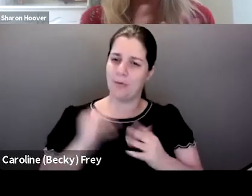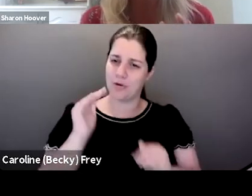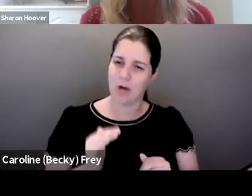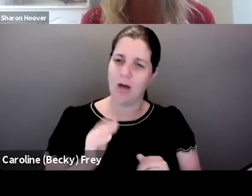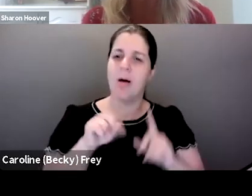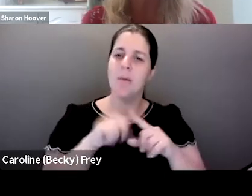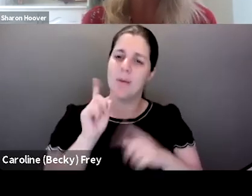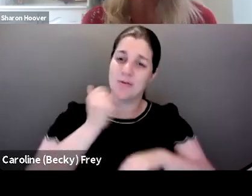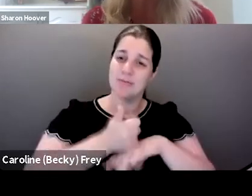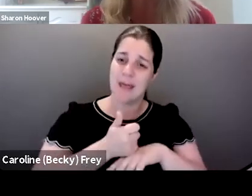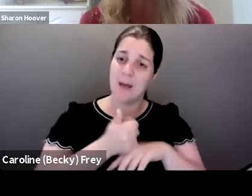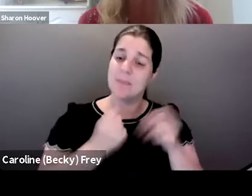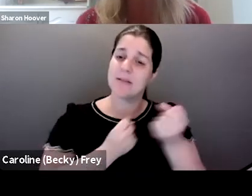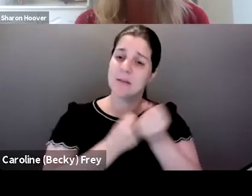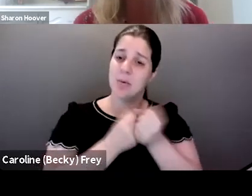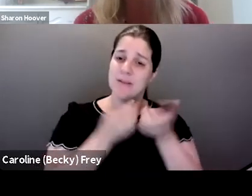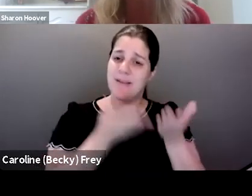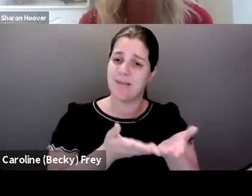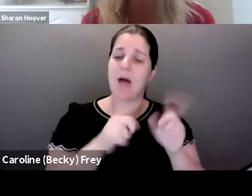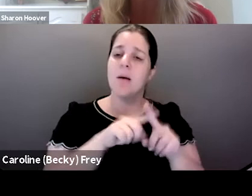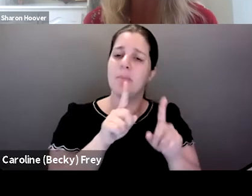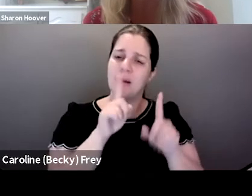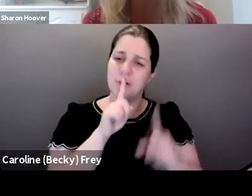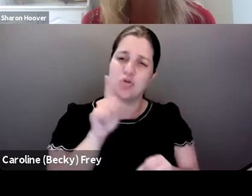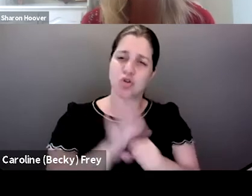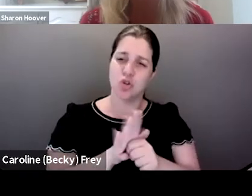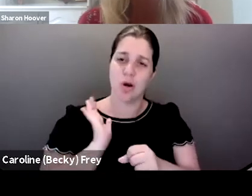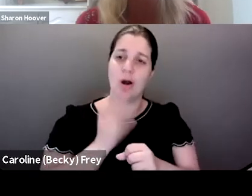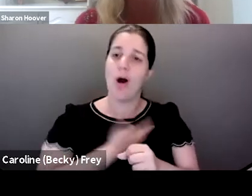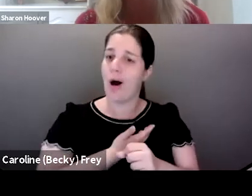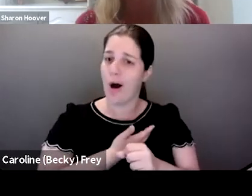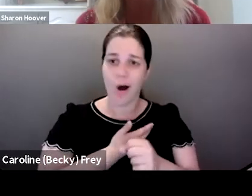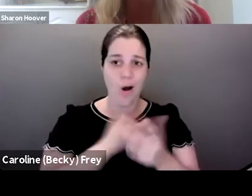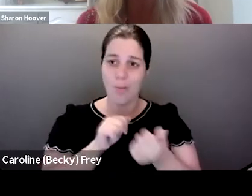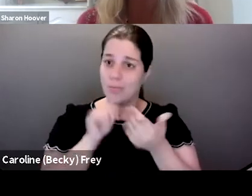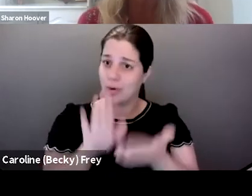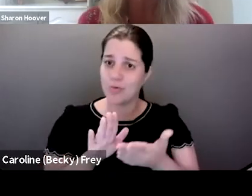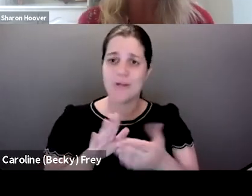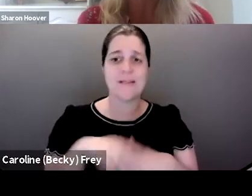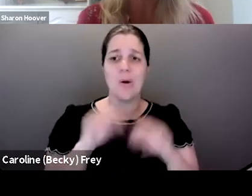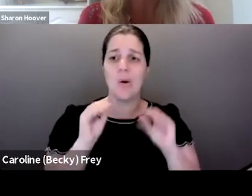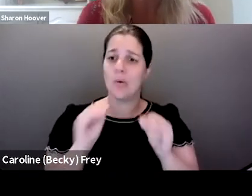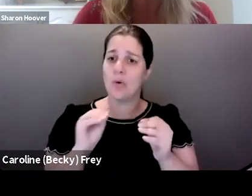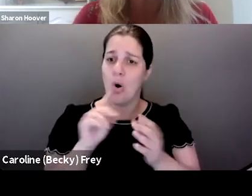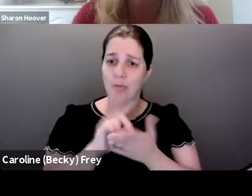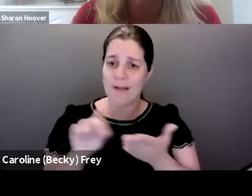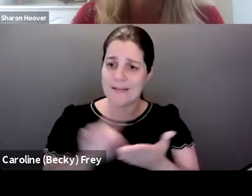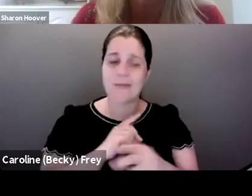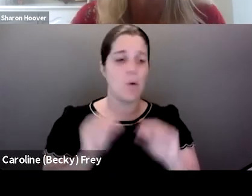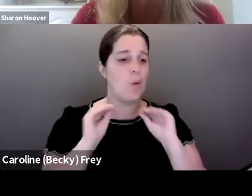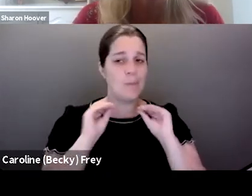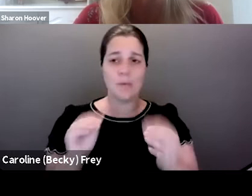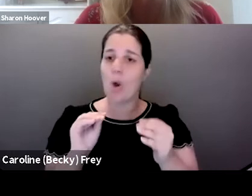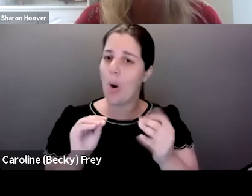but also ensure that all of our approaches are culturally responsive, anti-racist, and equitable, and that they're delivered through a trauma-informed